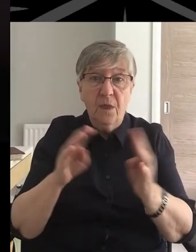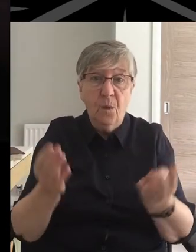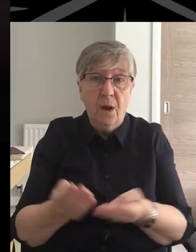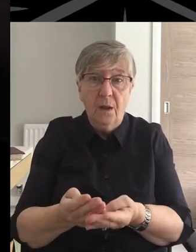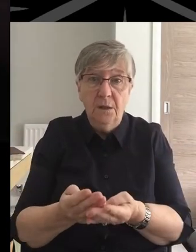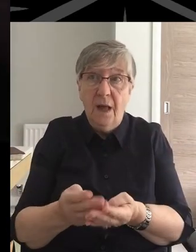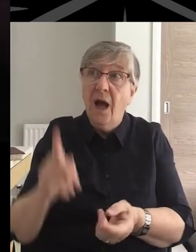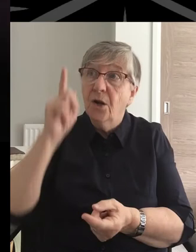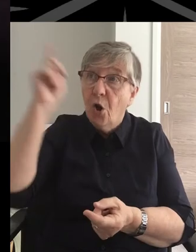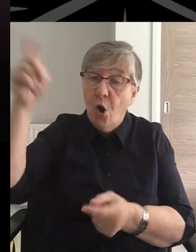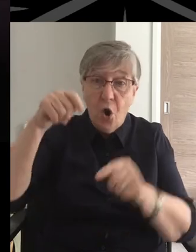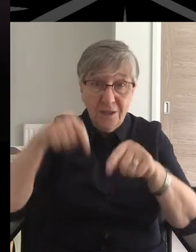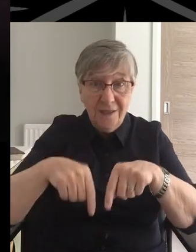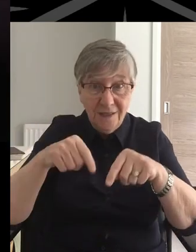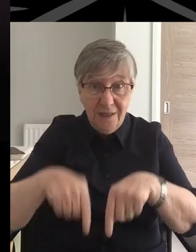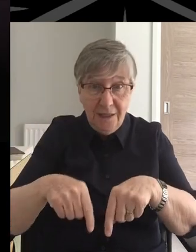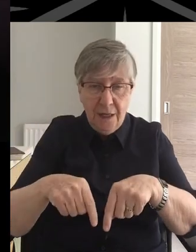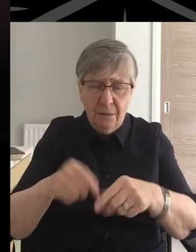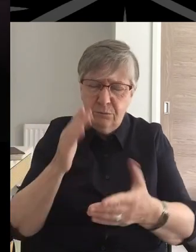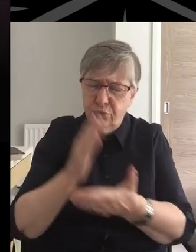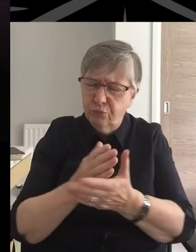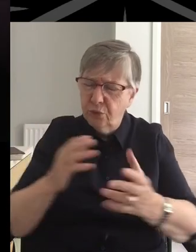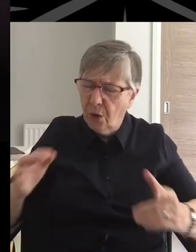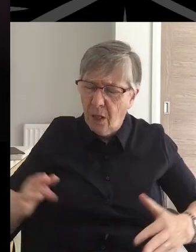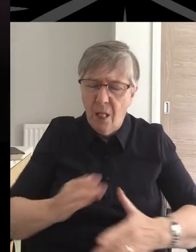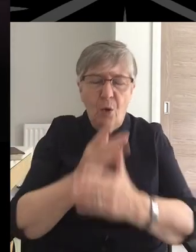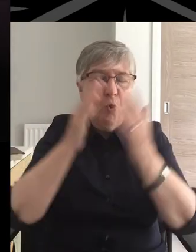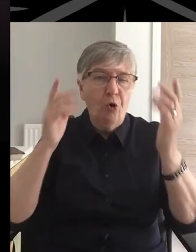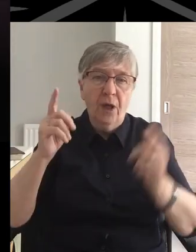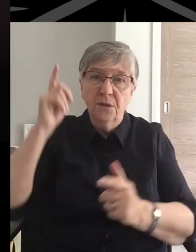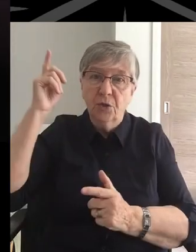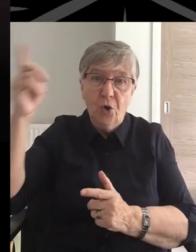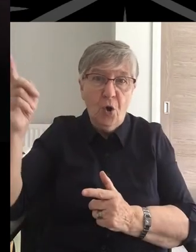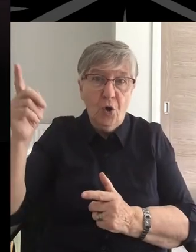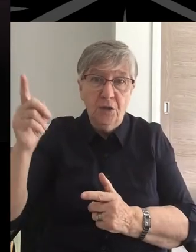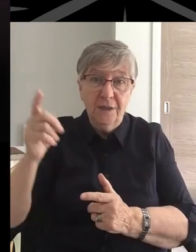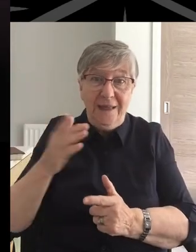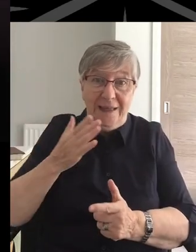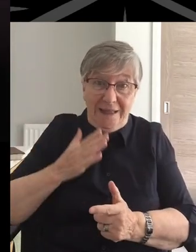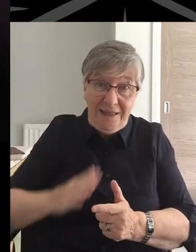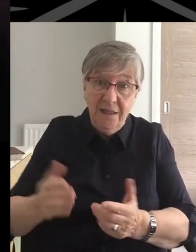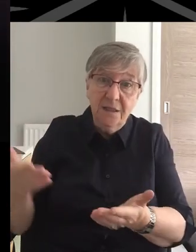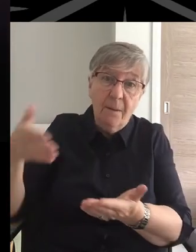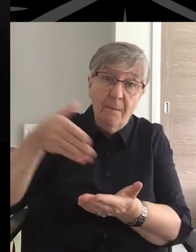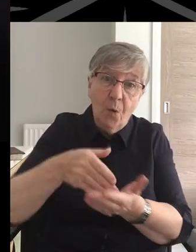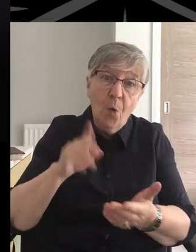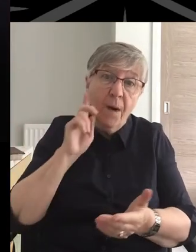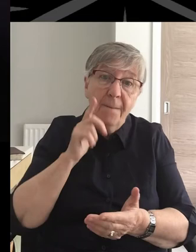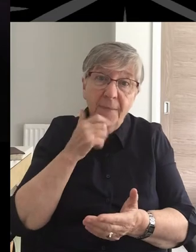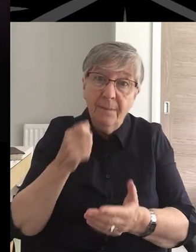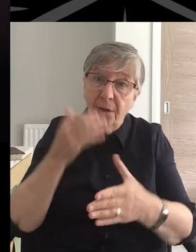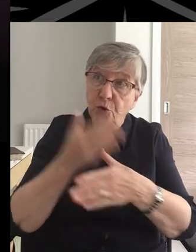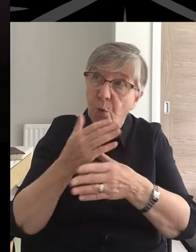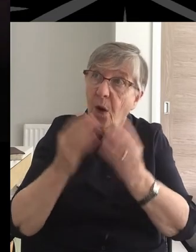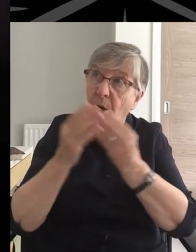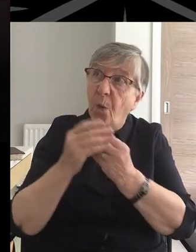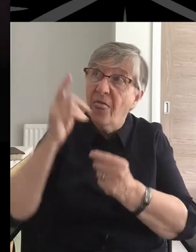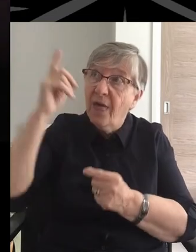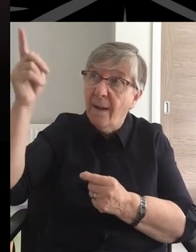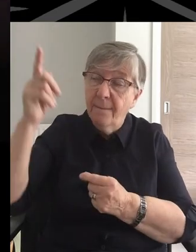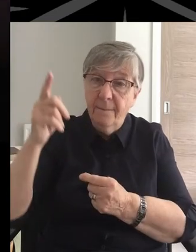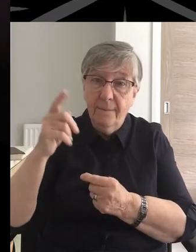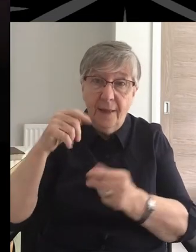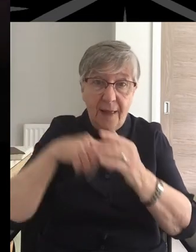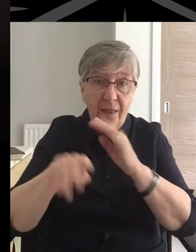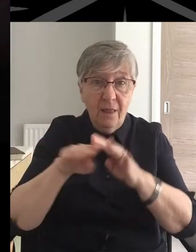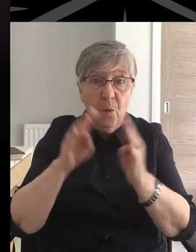And the God who is here is a glorious God. He simply needs more Ezekiel types to work with and to work through in the